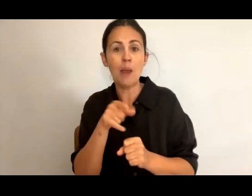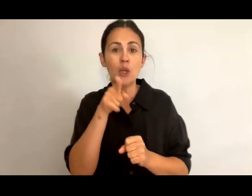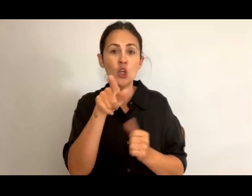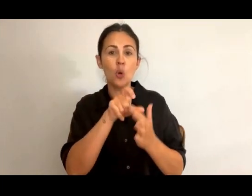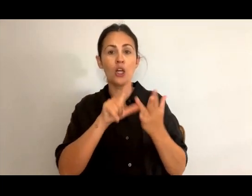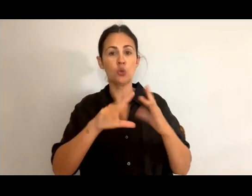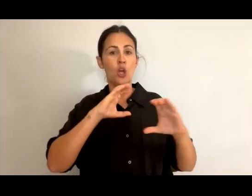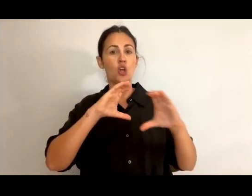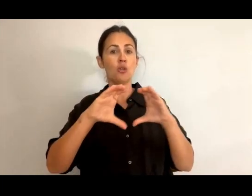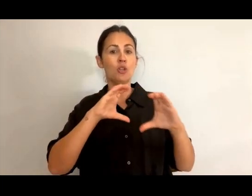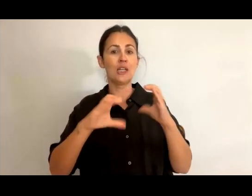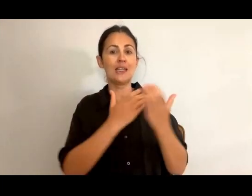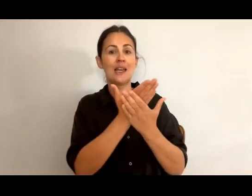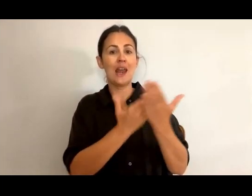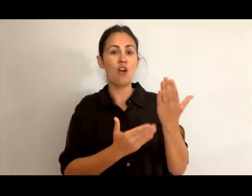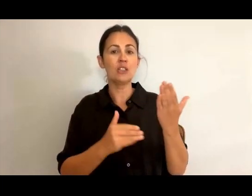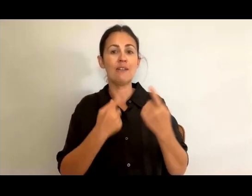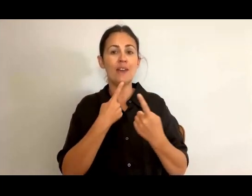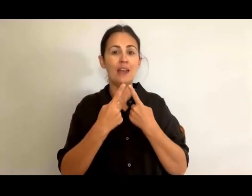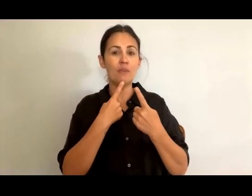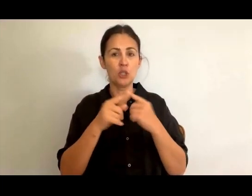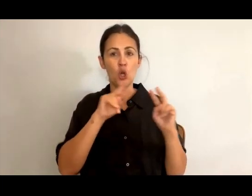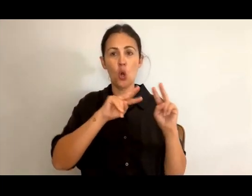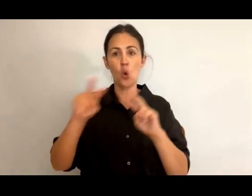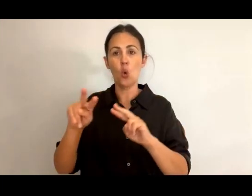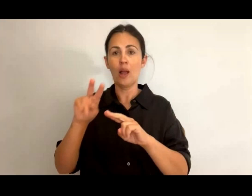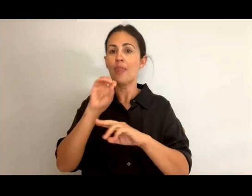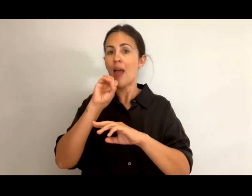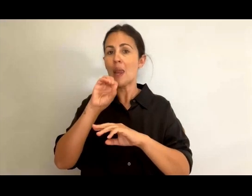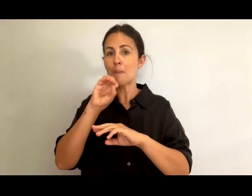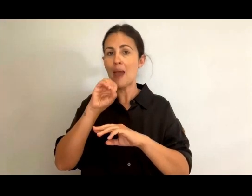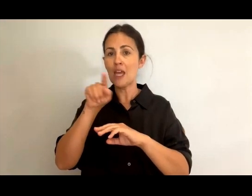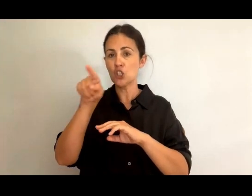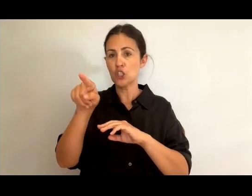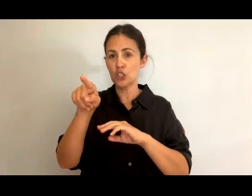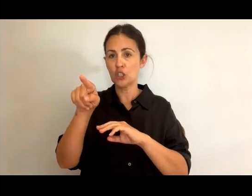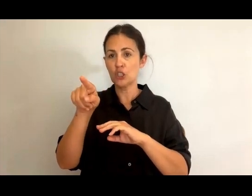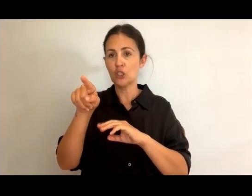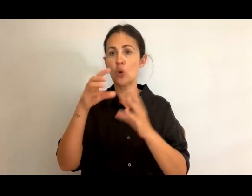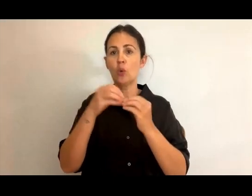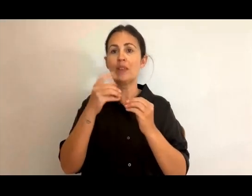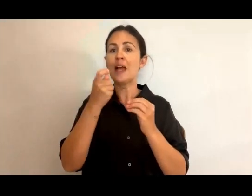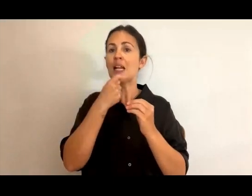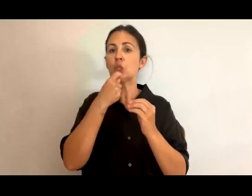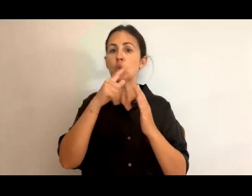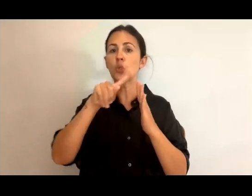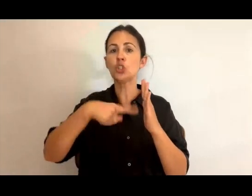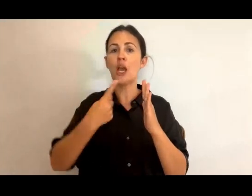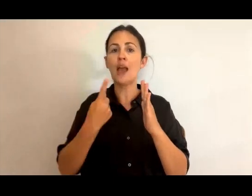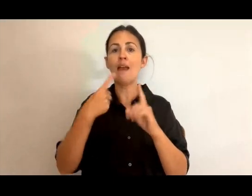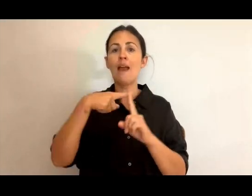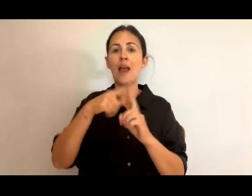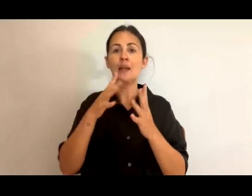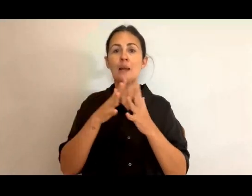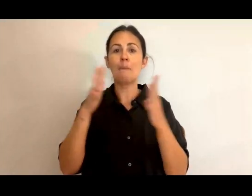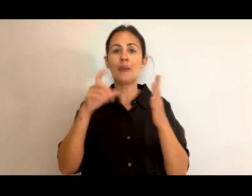You could look at the animation series Little J, and because the Indigenous director of the cartoon, Tony Thorne, said colour